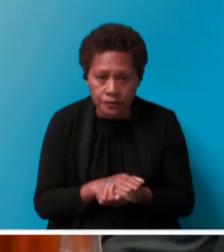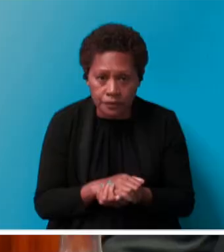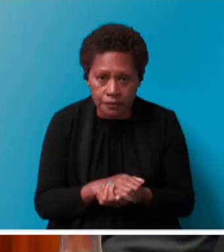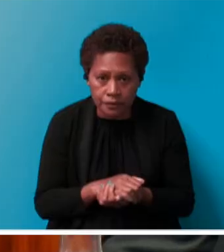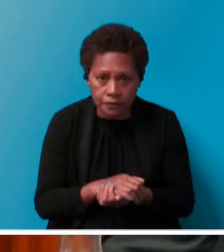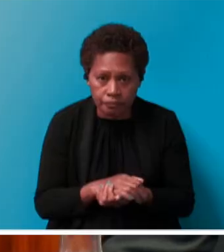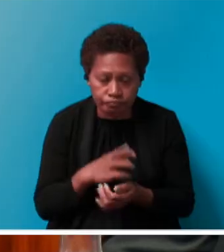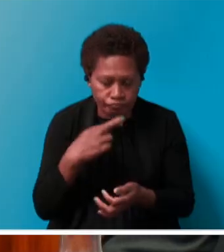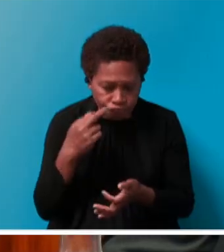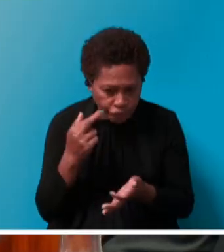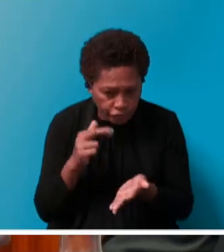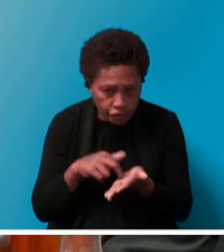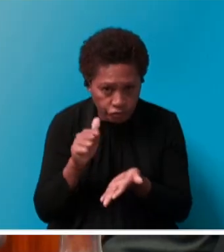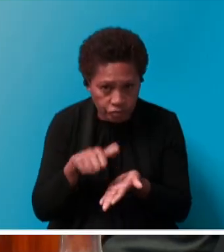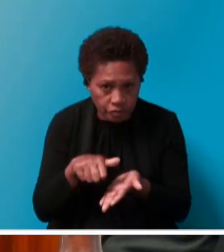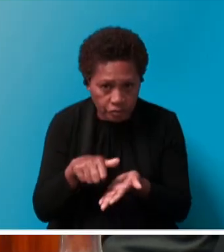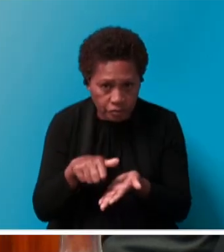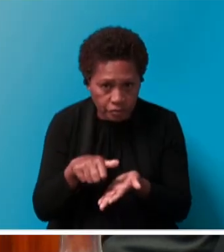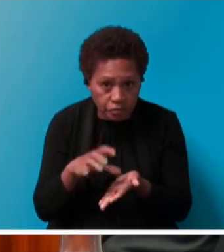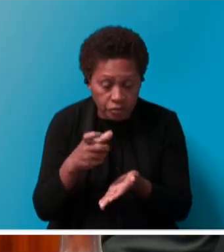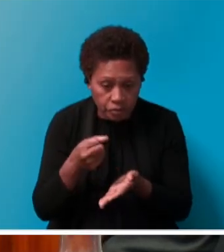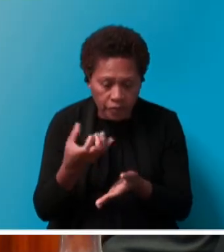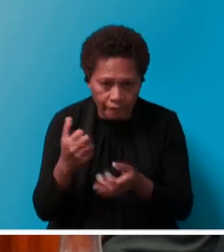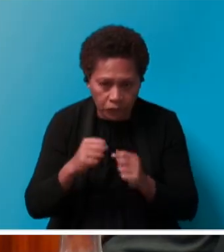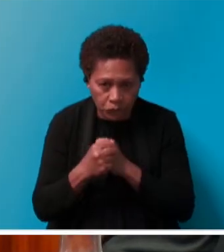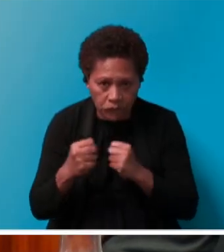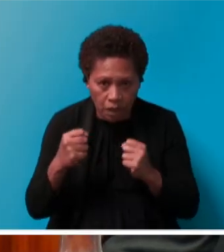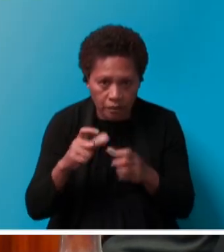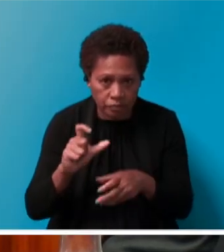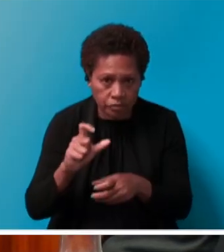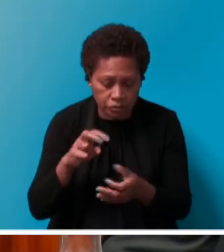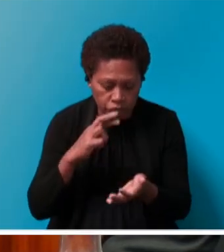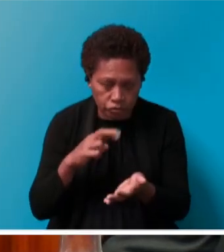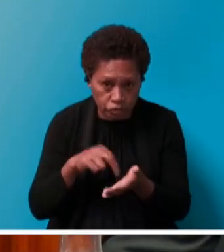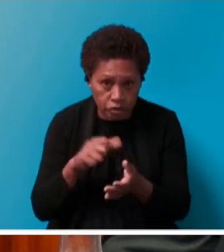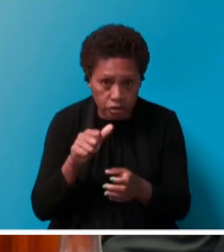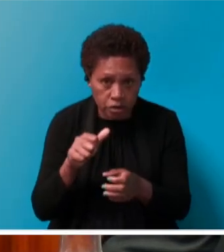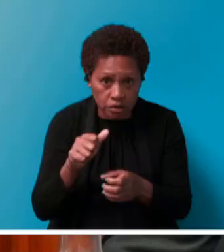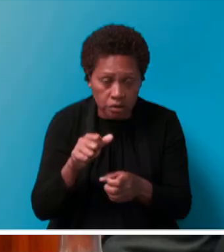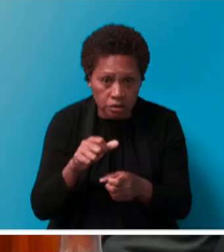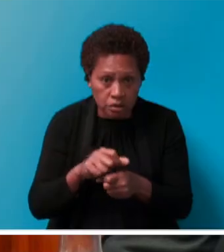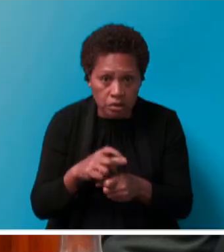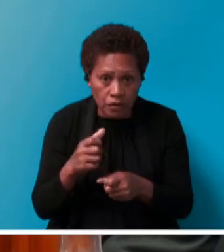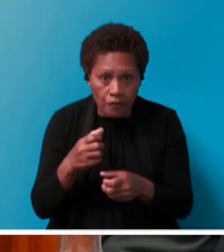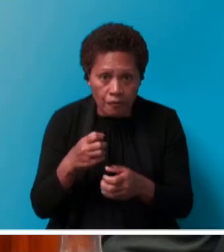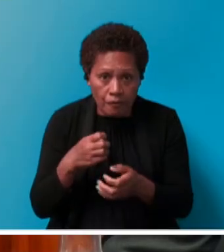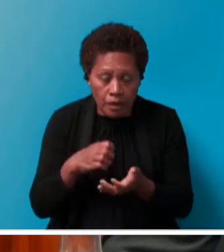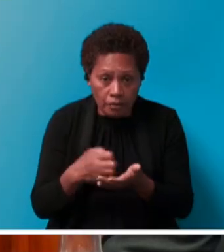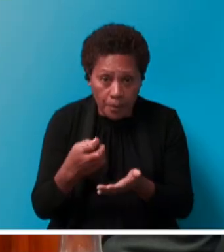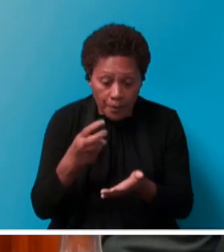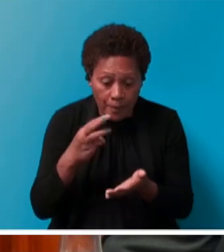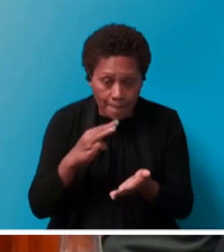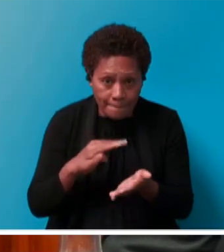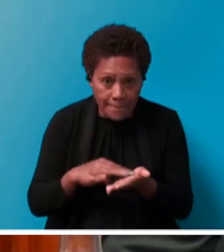rights, but actively empowers or creates and safeguards our traditional knowledge and traditional cultural expressions from